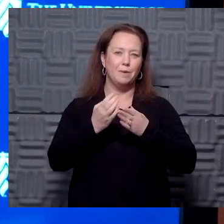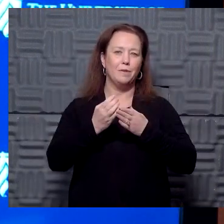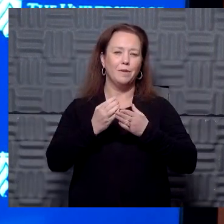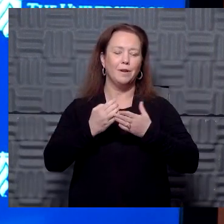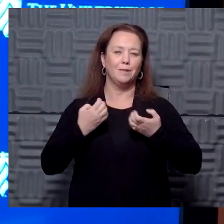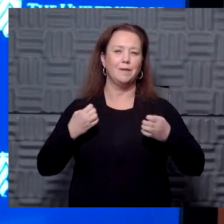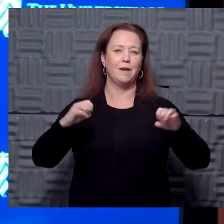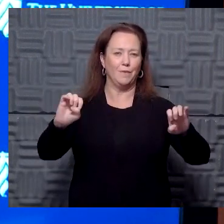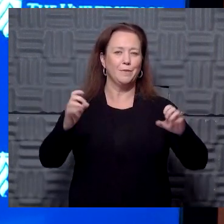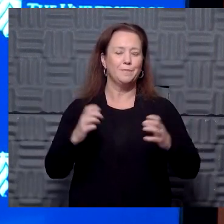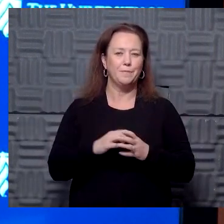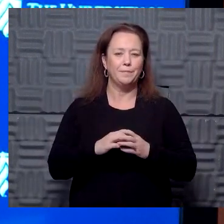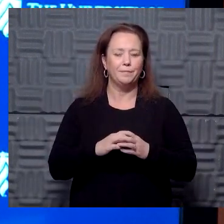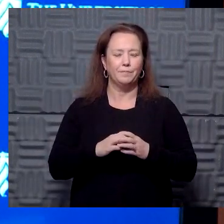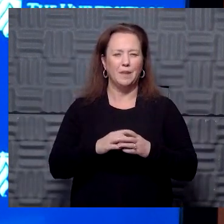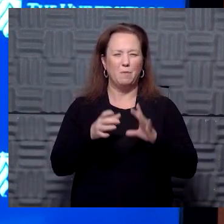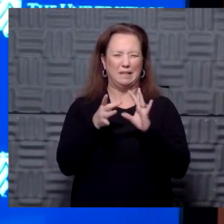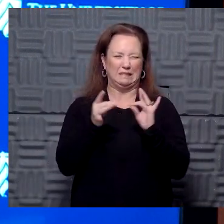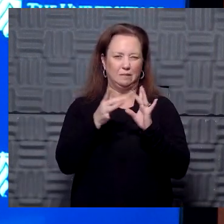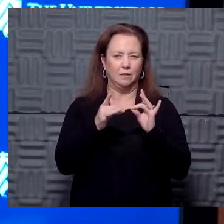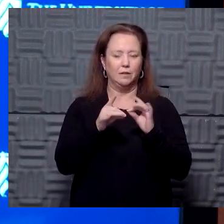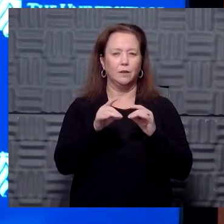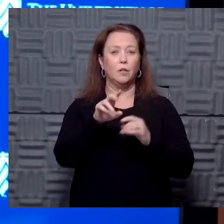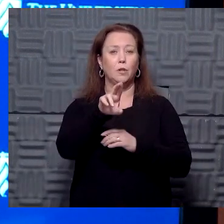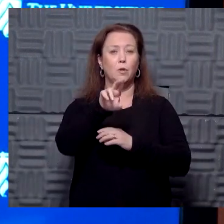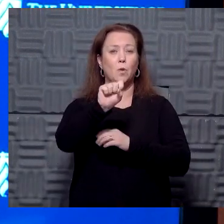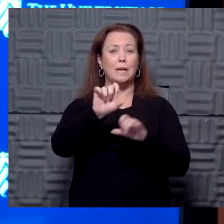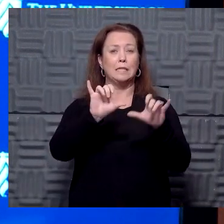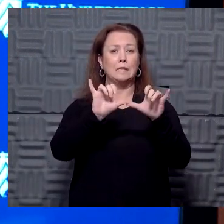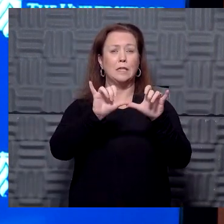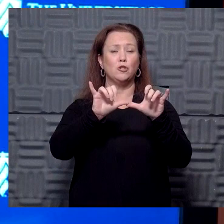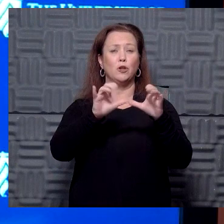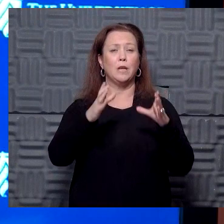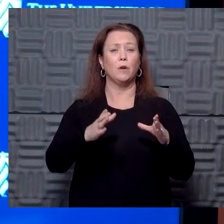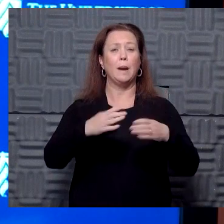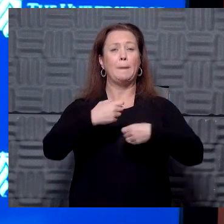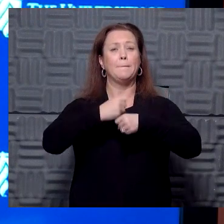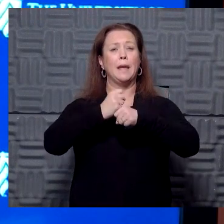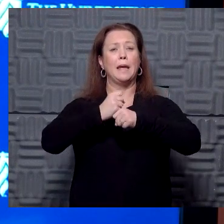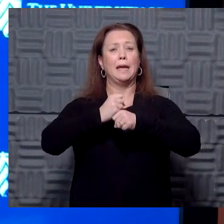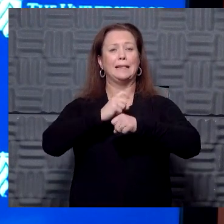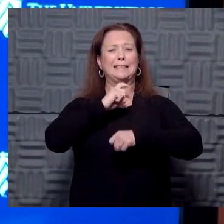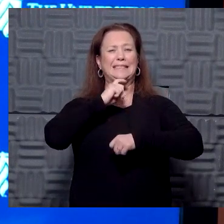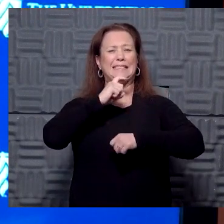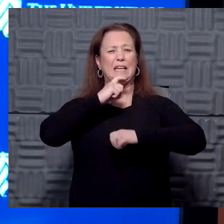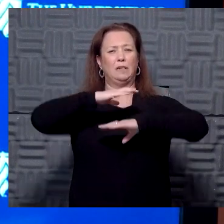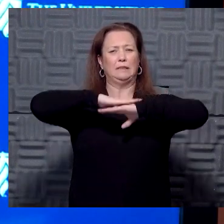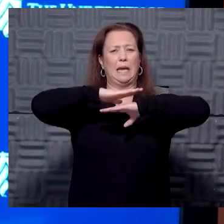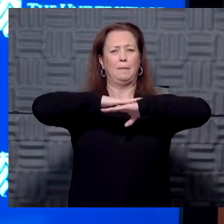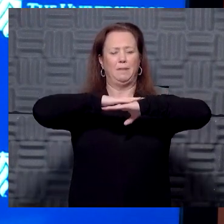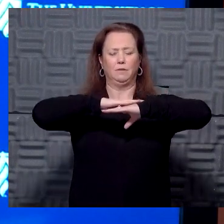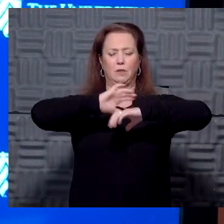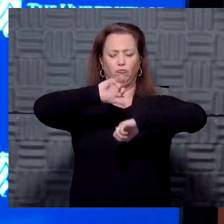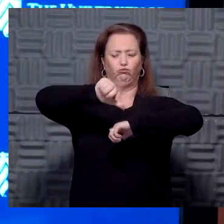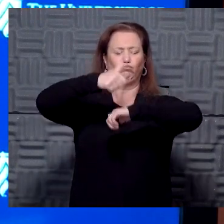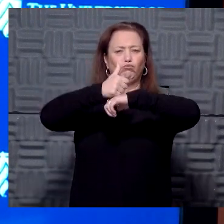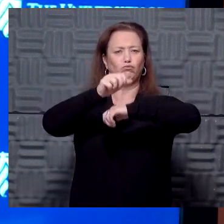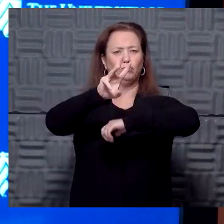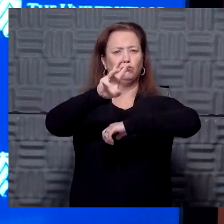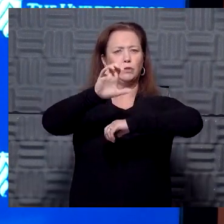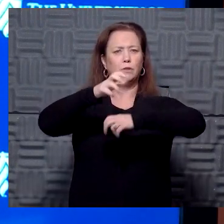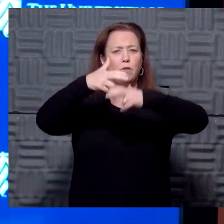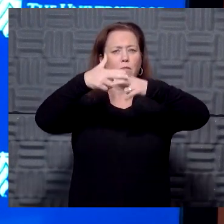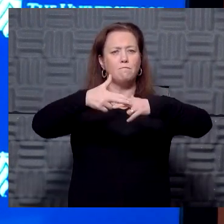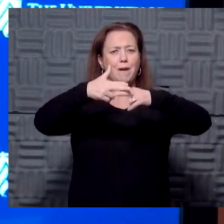little bit about that story. U.S. Engineering built stainless steel tables to put these 600-pound equipment on in 4